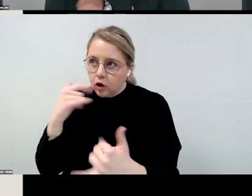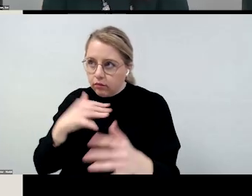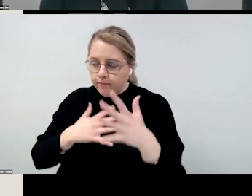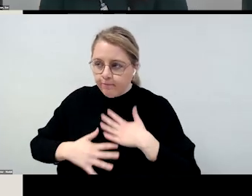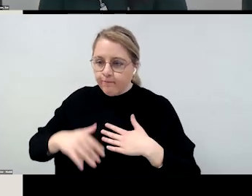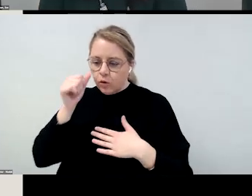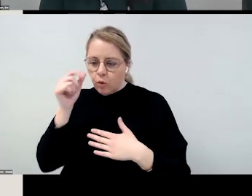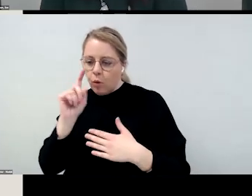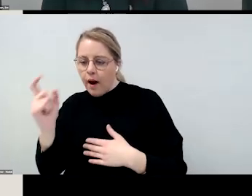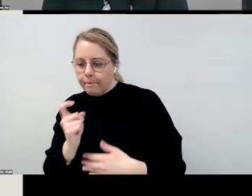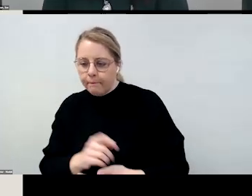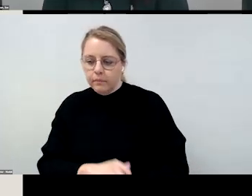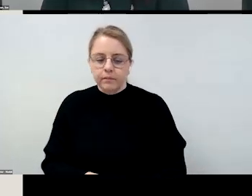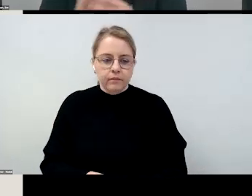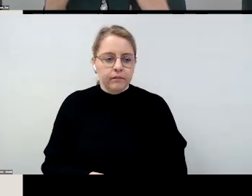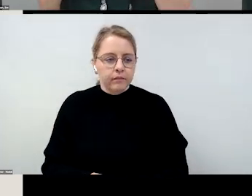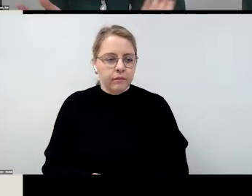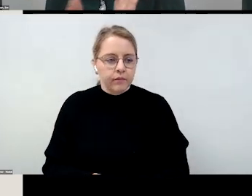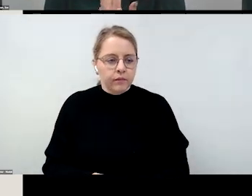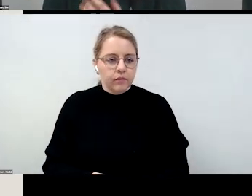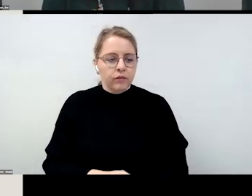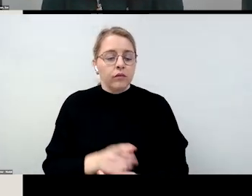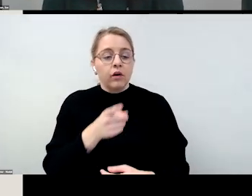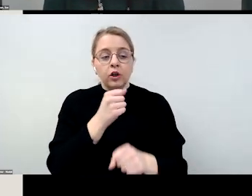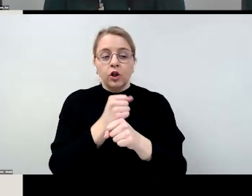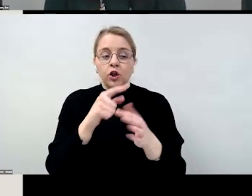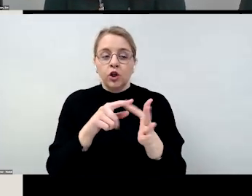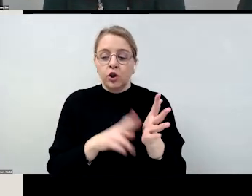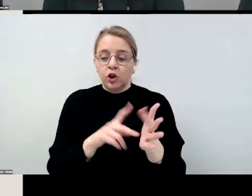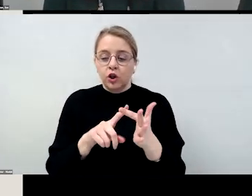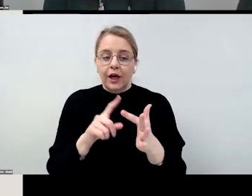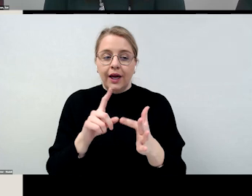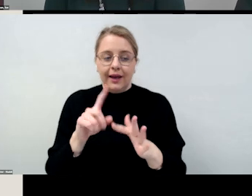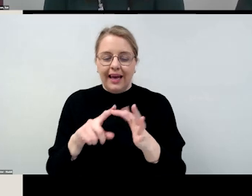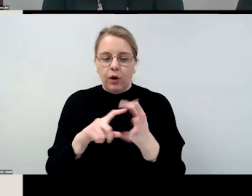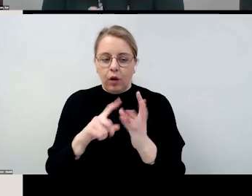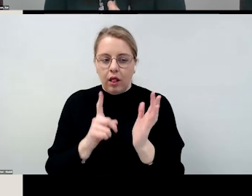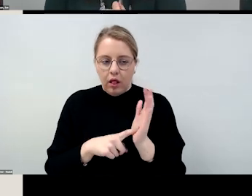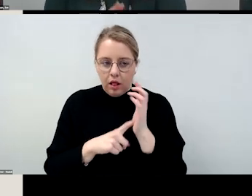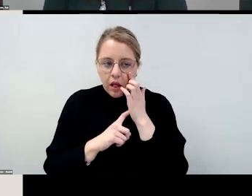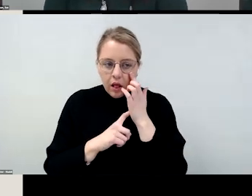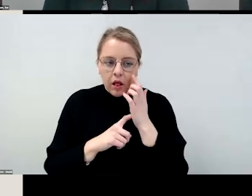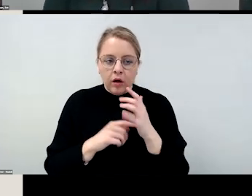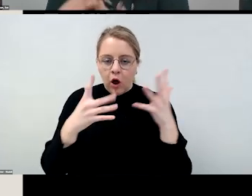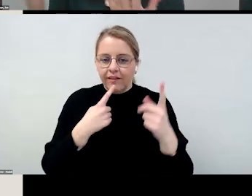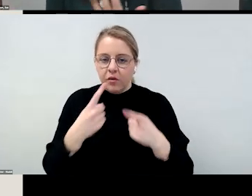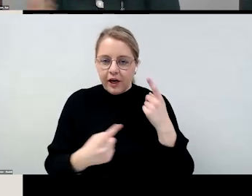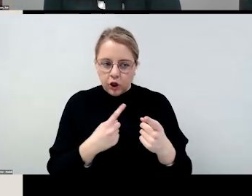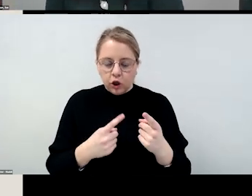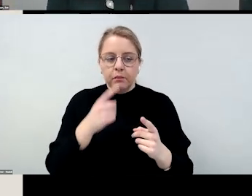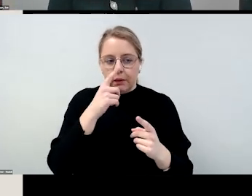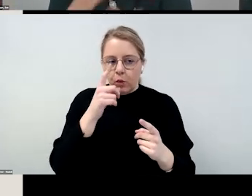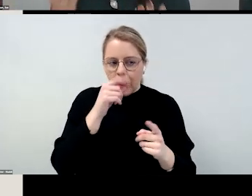We also have Gene Equal, who have put together a number of resources to help people understand genetic screening and genetic counseling and